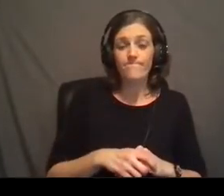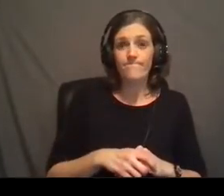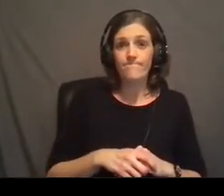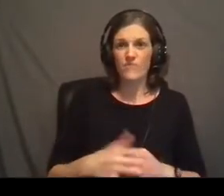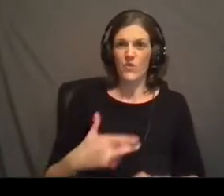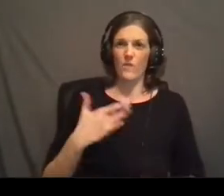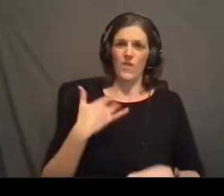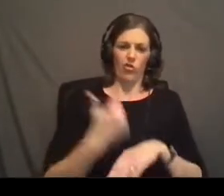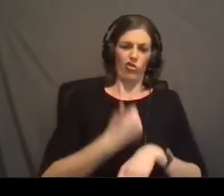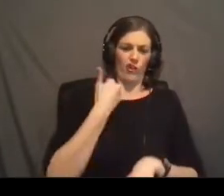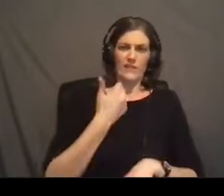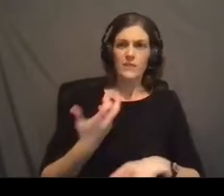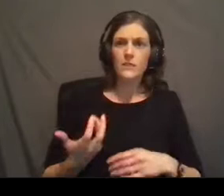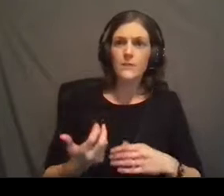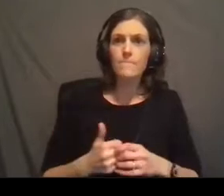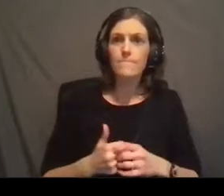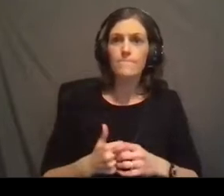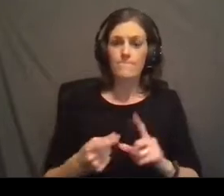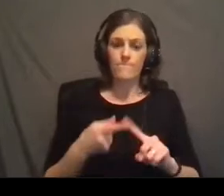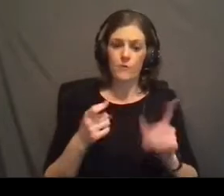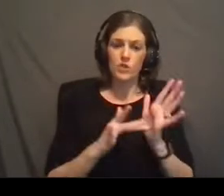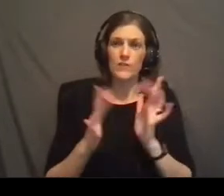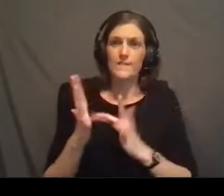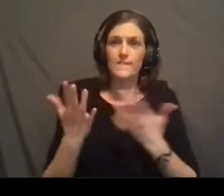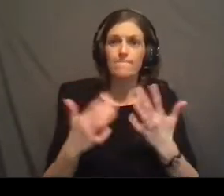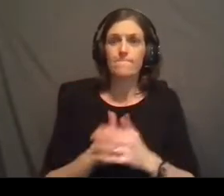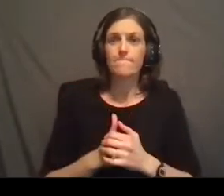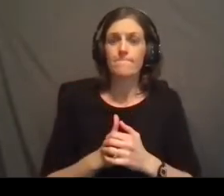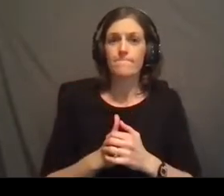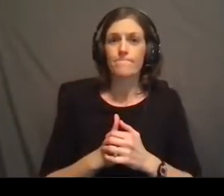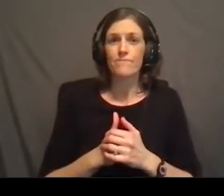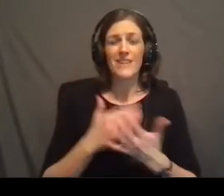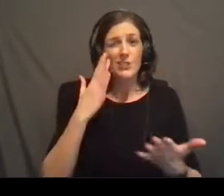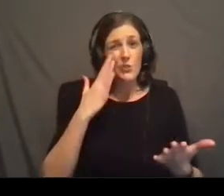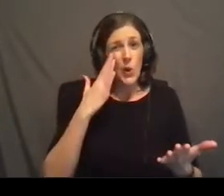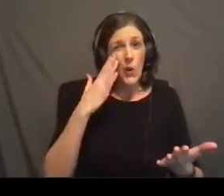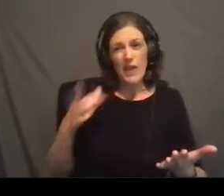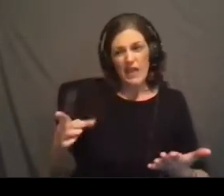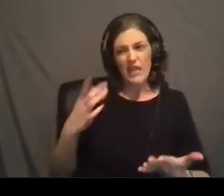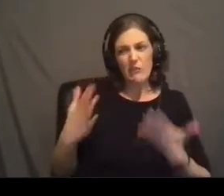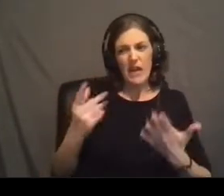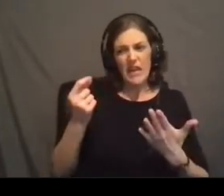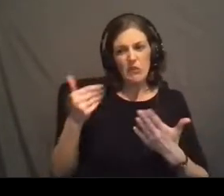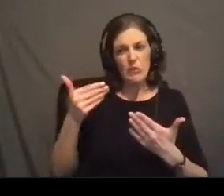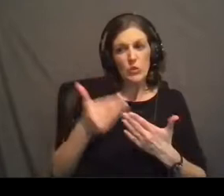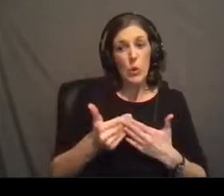You feel threatened by Jesus. Because you know he might get a little too